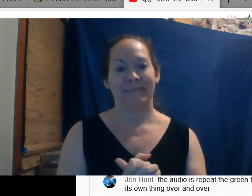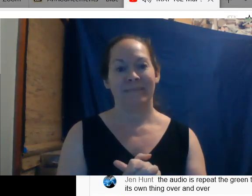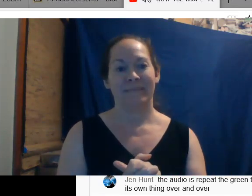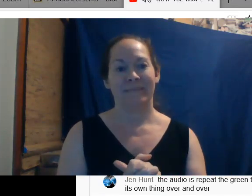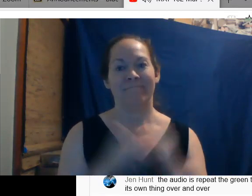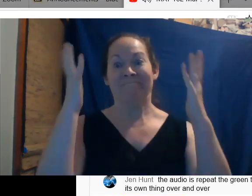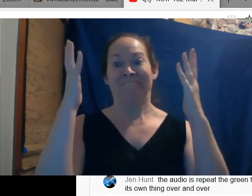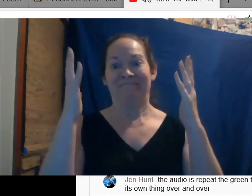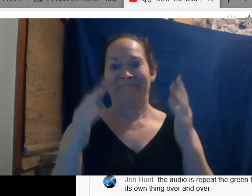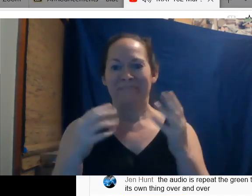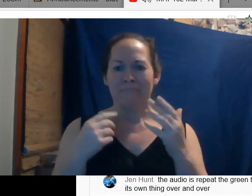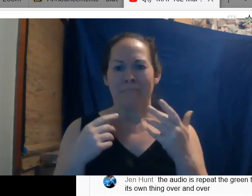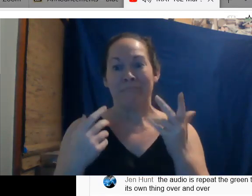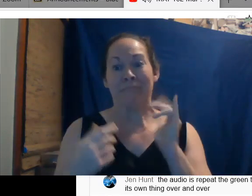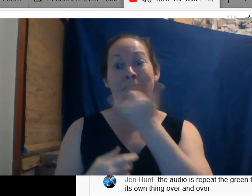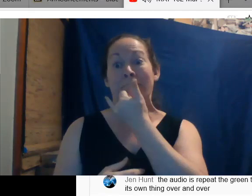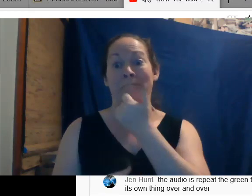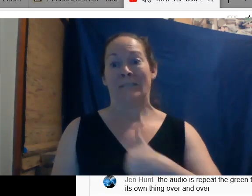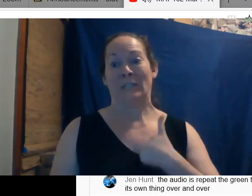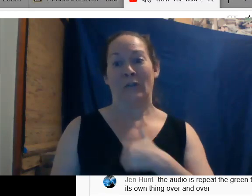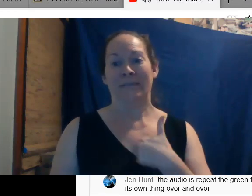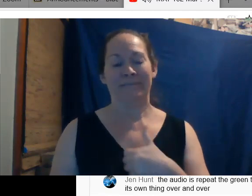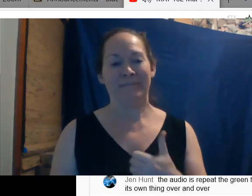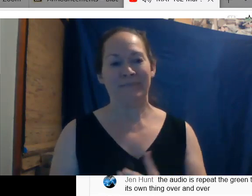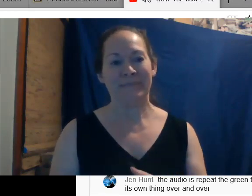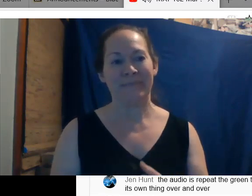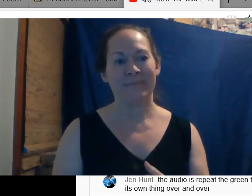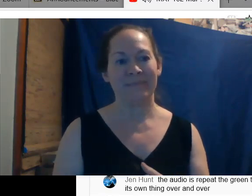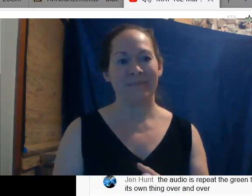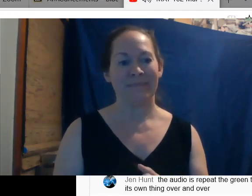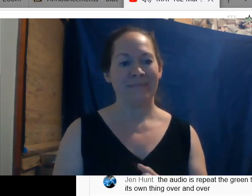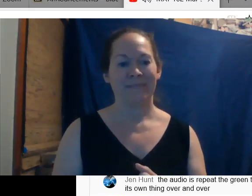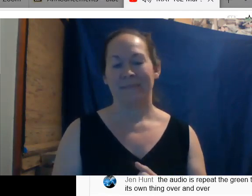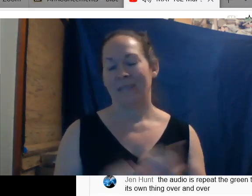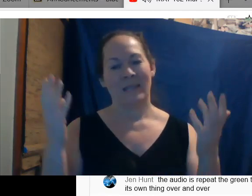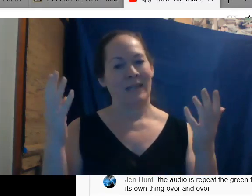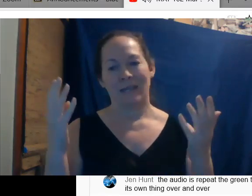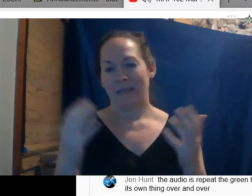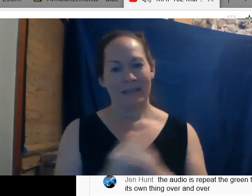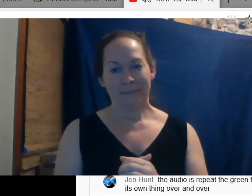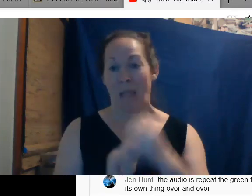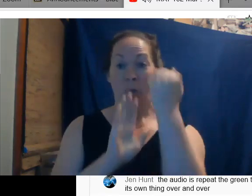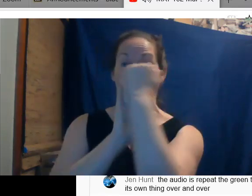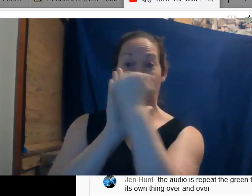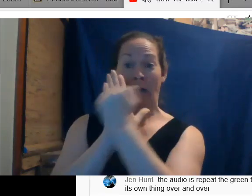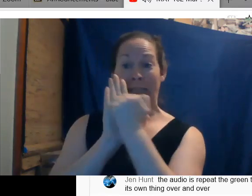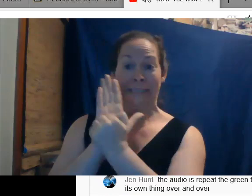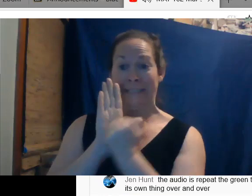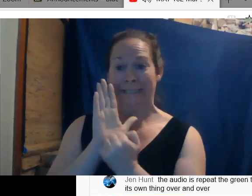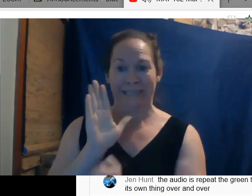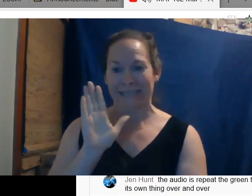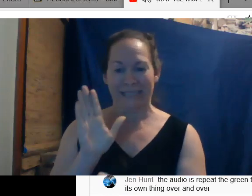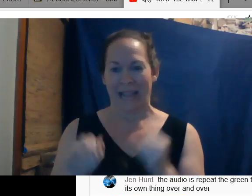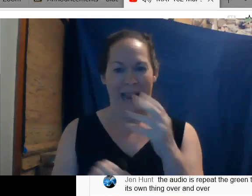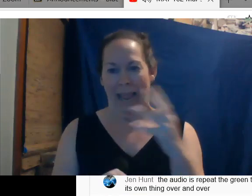I am on the blackboard and it didn't switch over. I was erasing the blackboard, and when it erased, it switched you